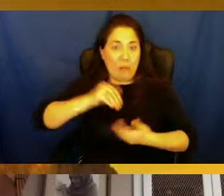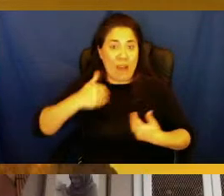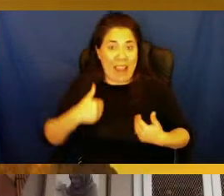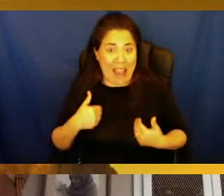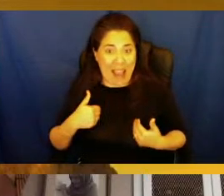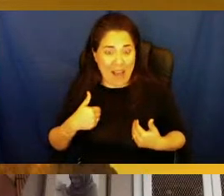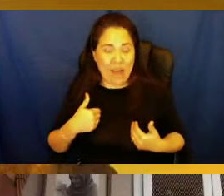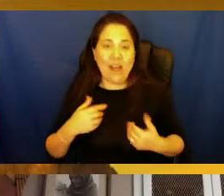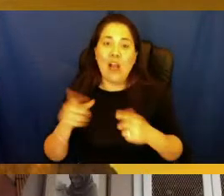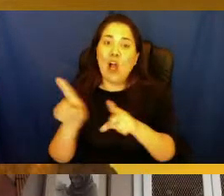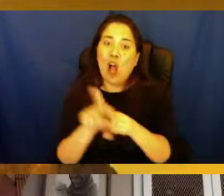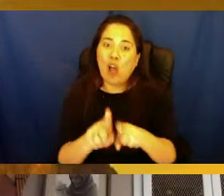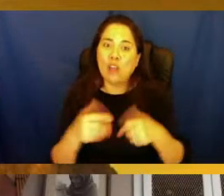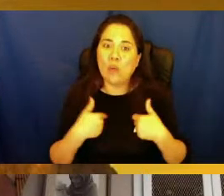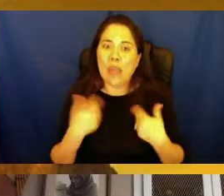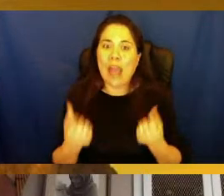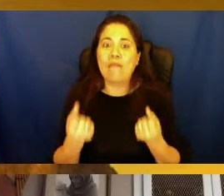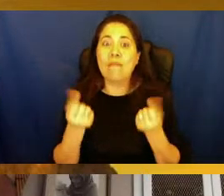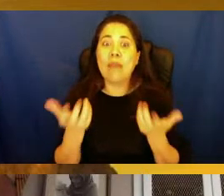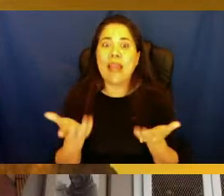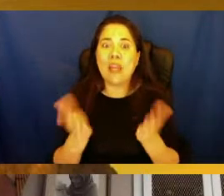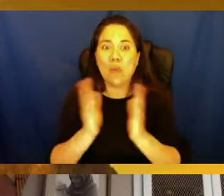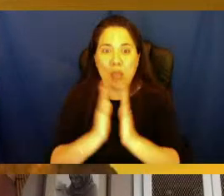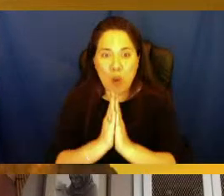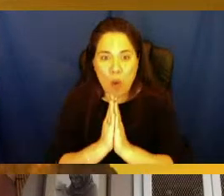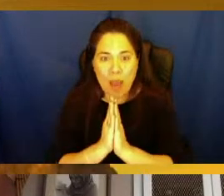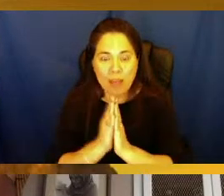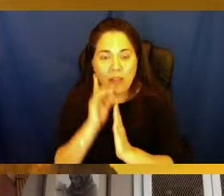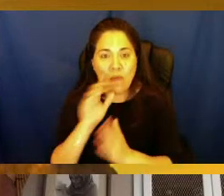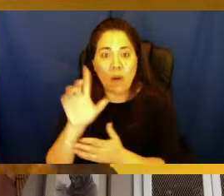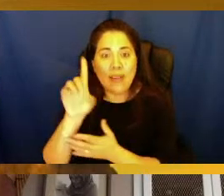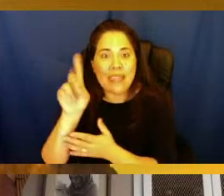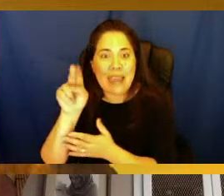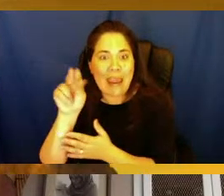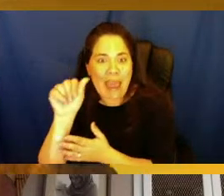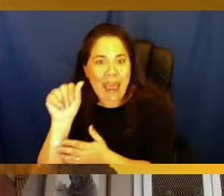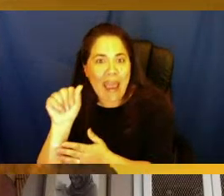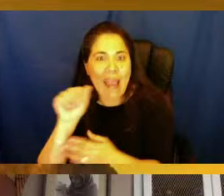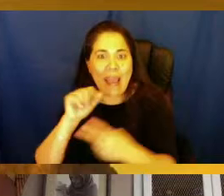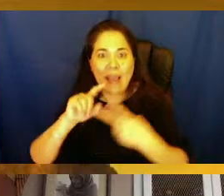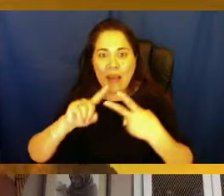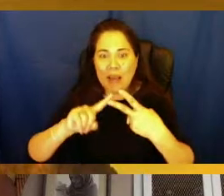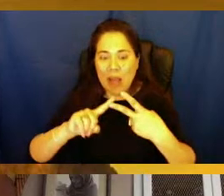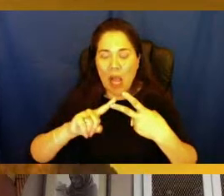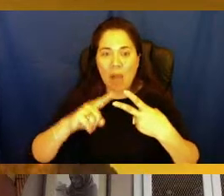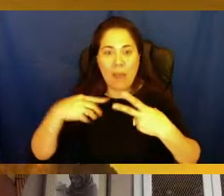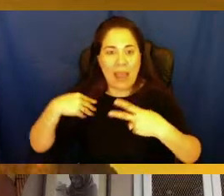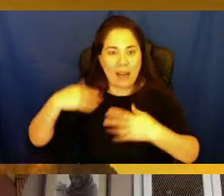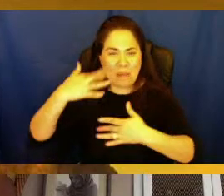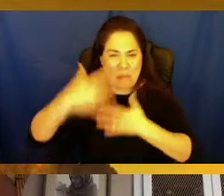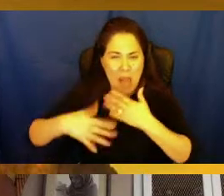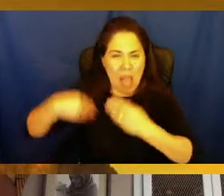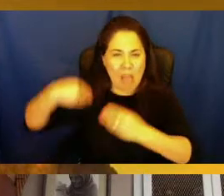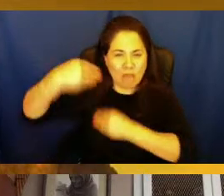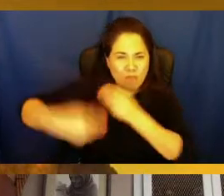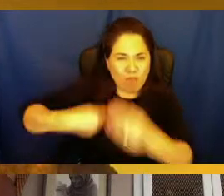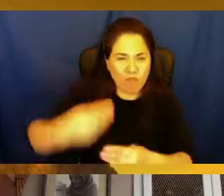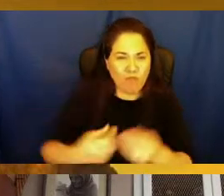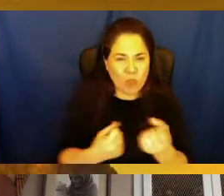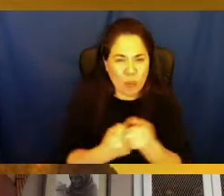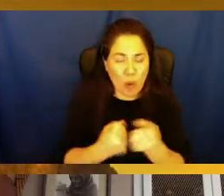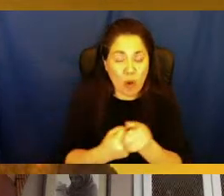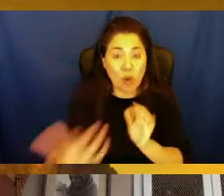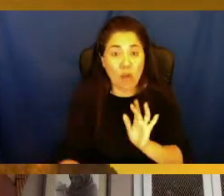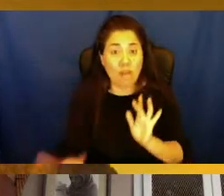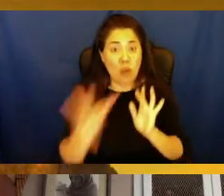of requests and for DNA and other type of genealogical support. So if you reach out to